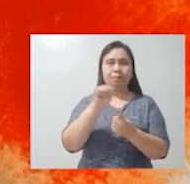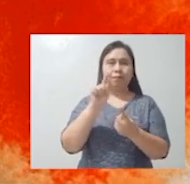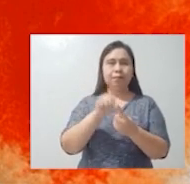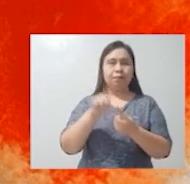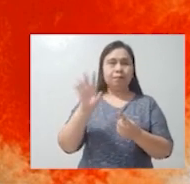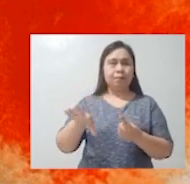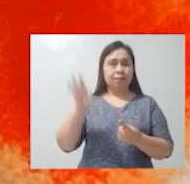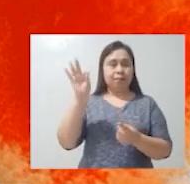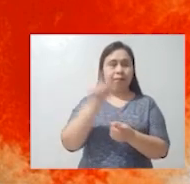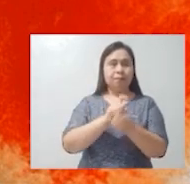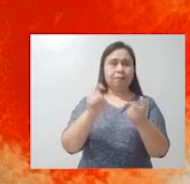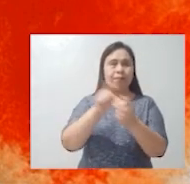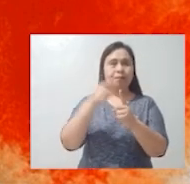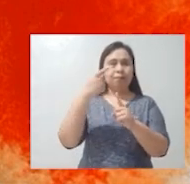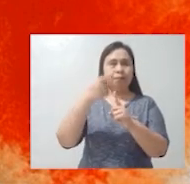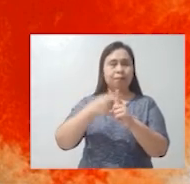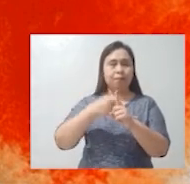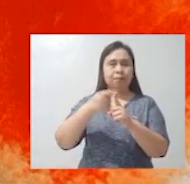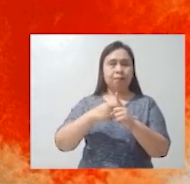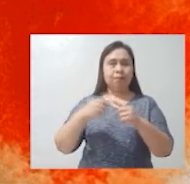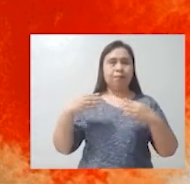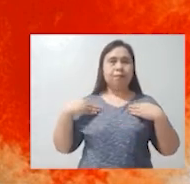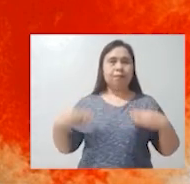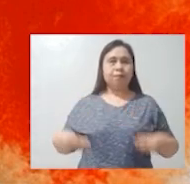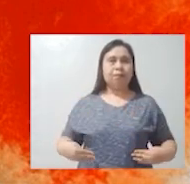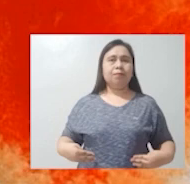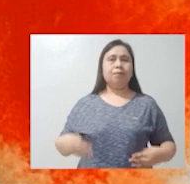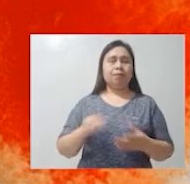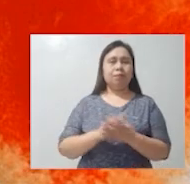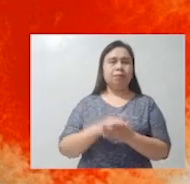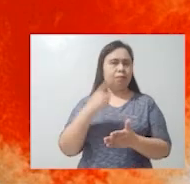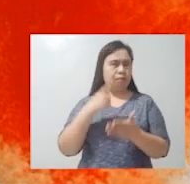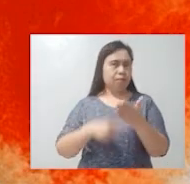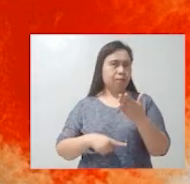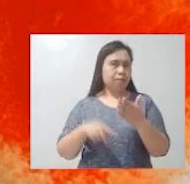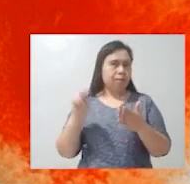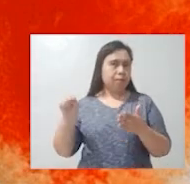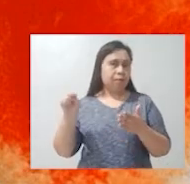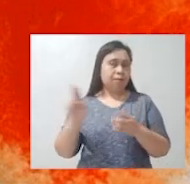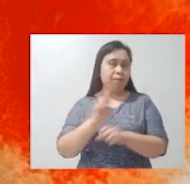a body. So what will you use to measure your body temperature?